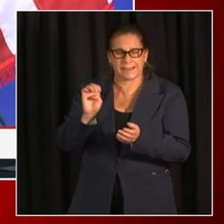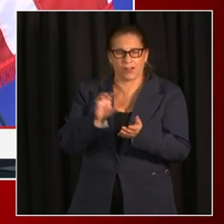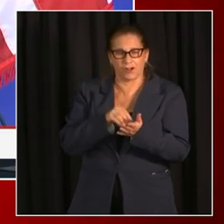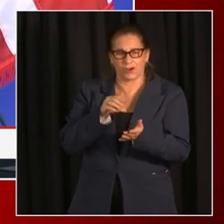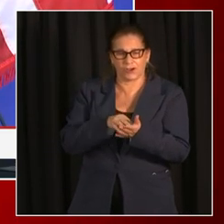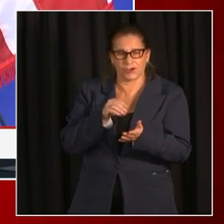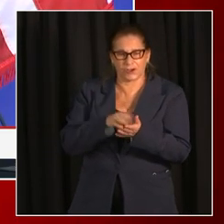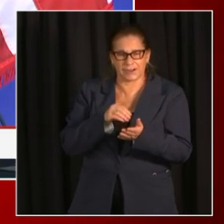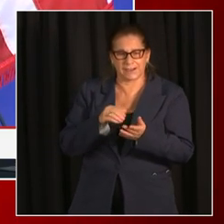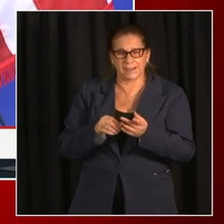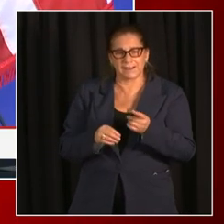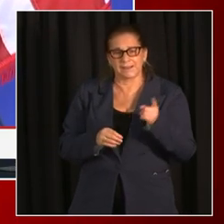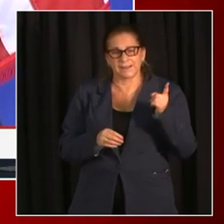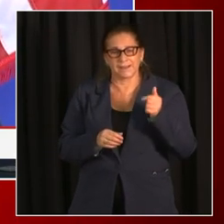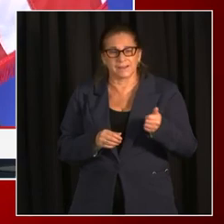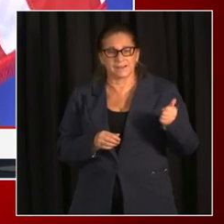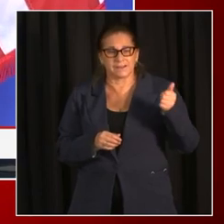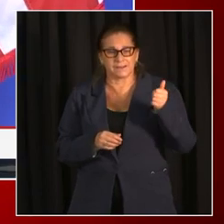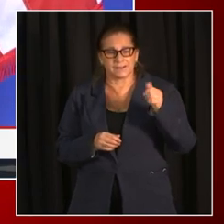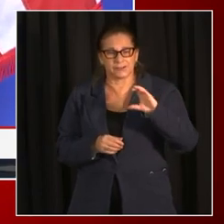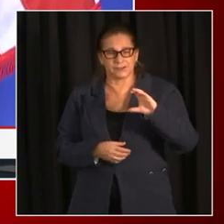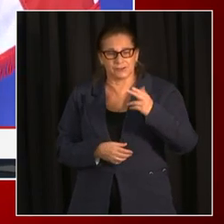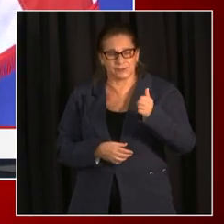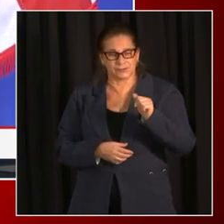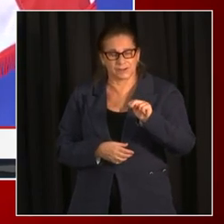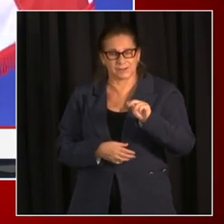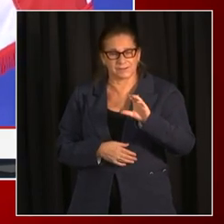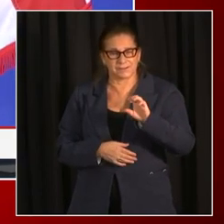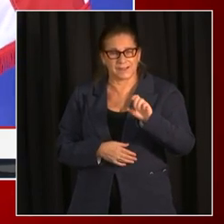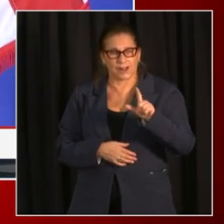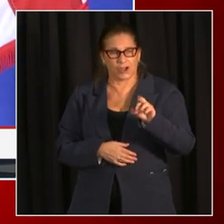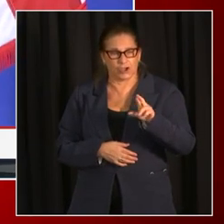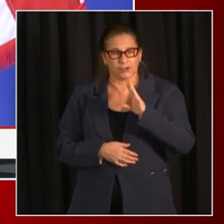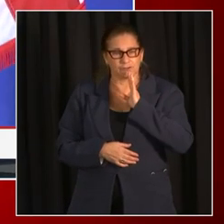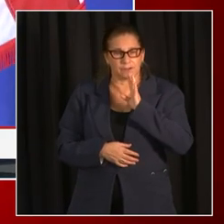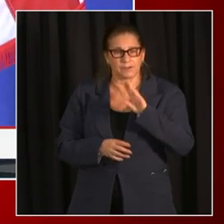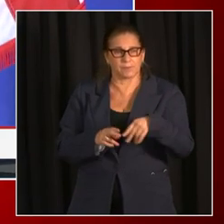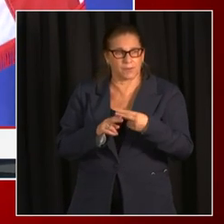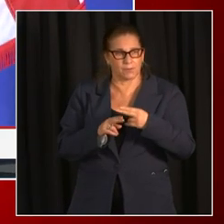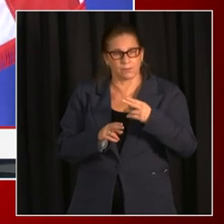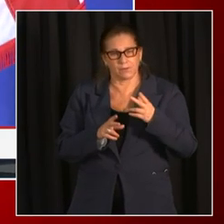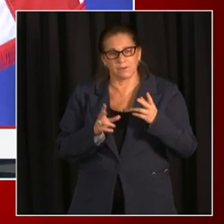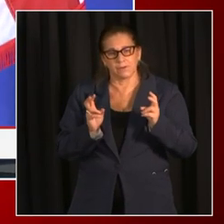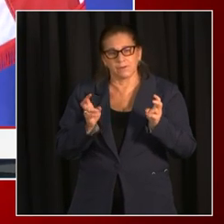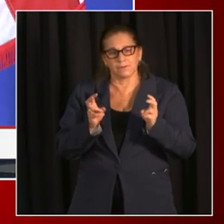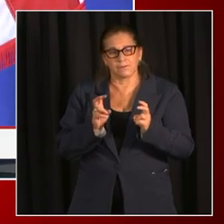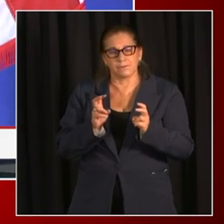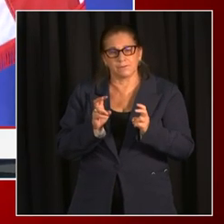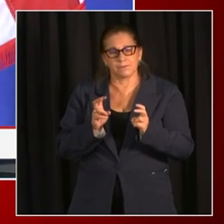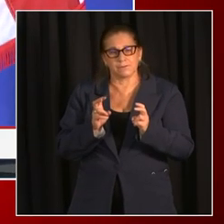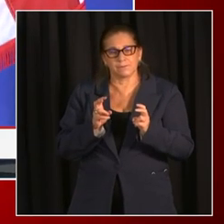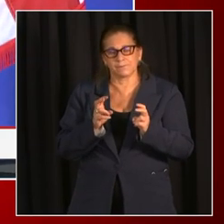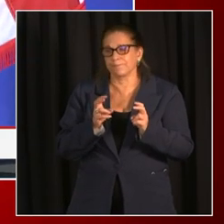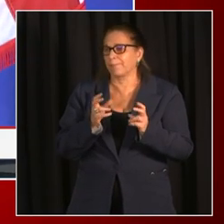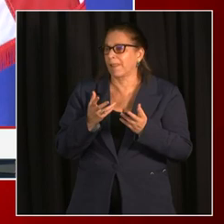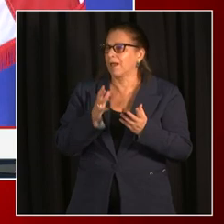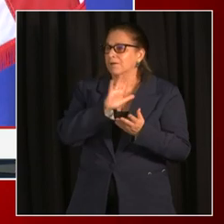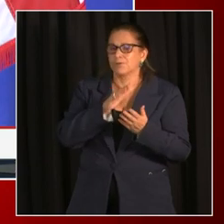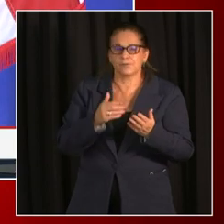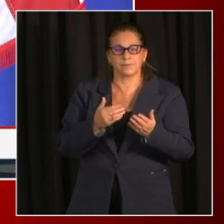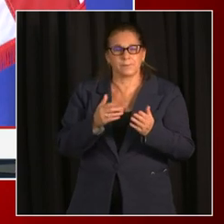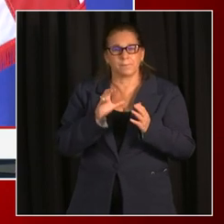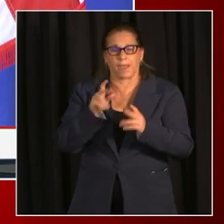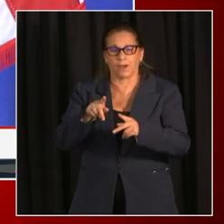Chancellor has talked at length about the plan to distribute resources, and we're